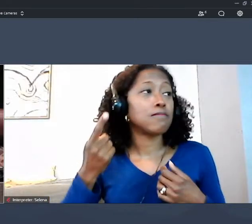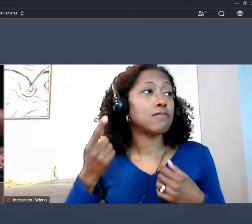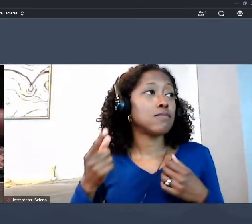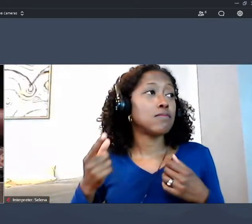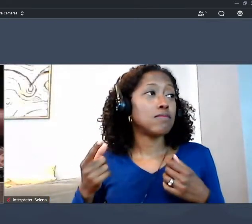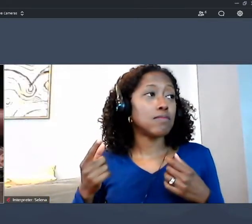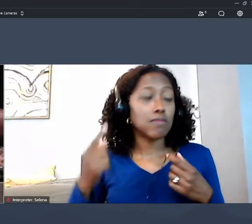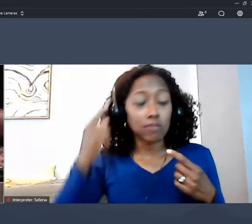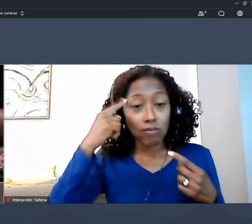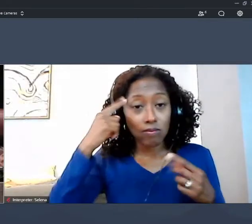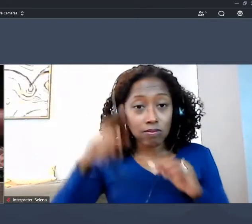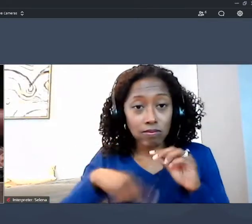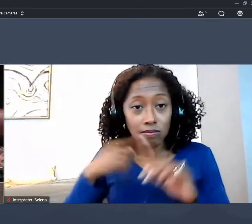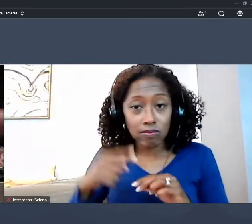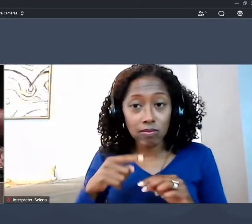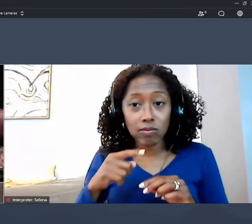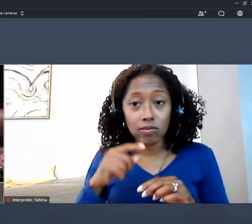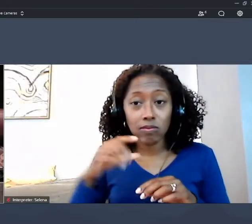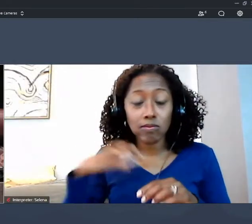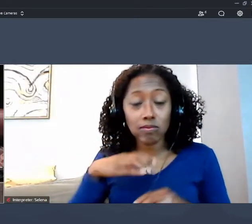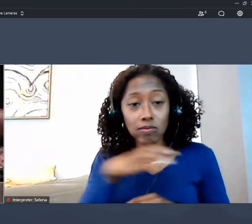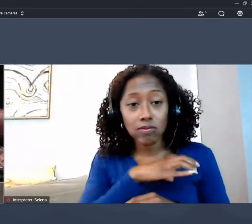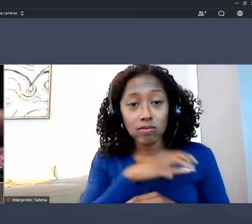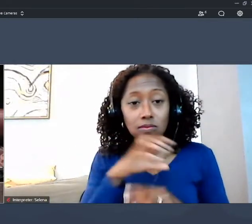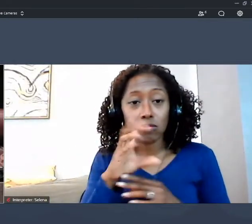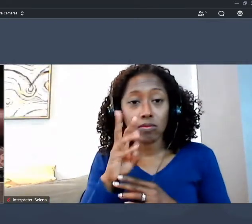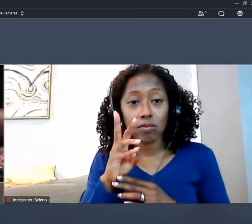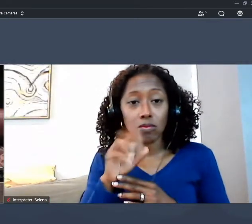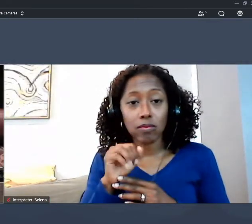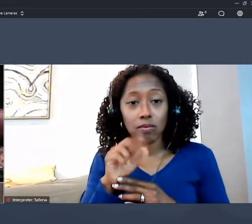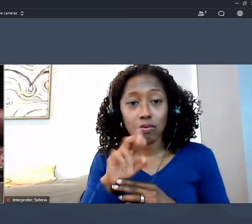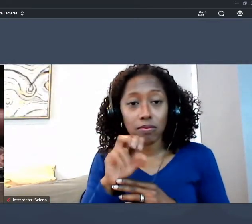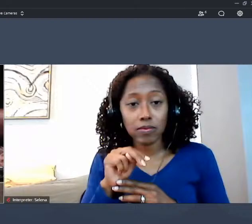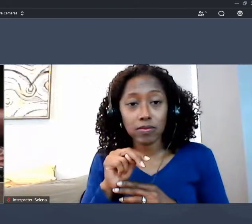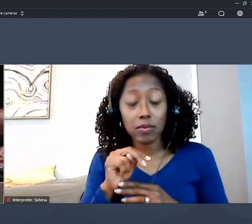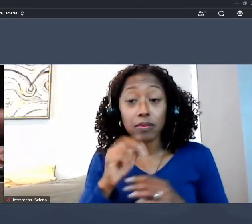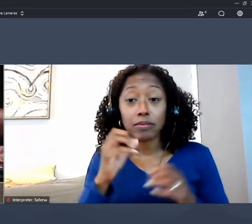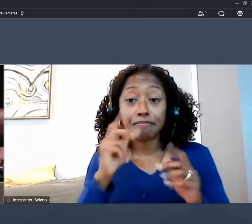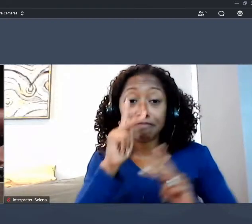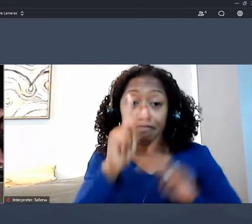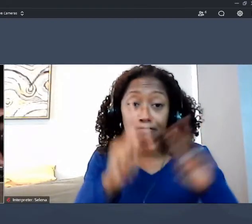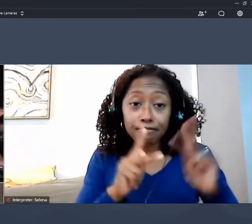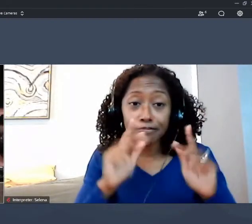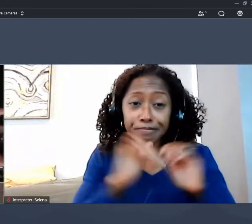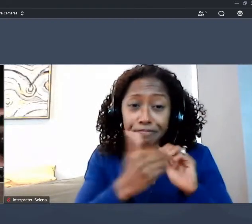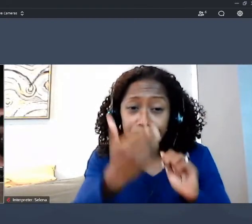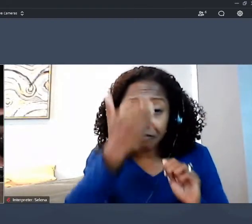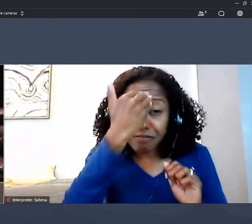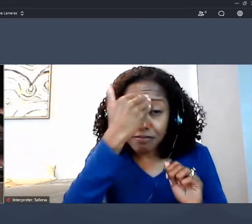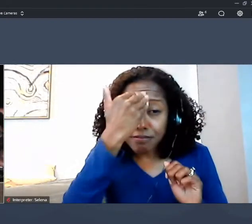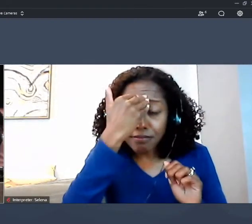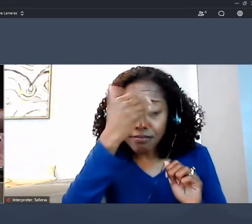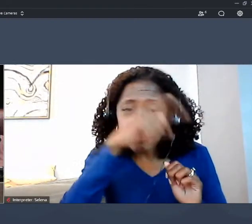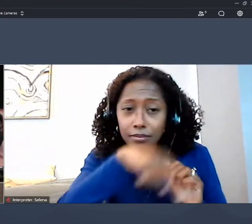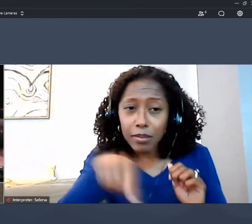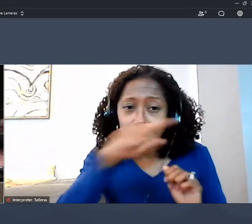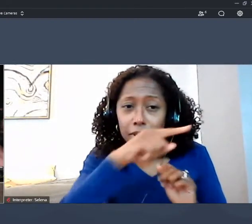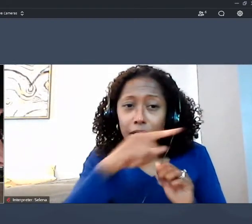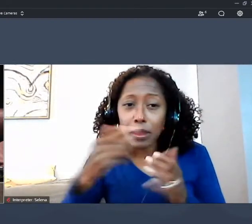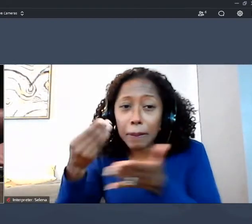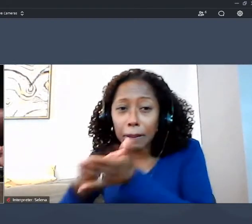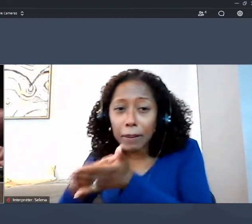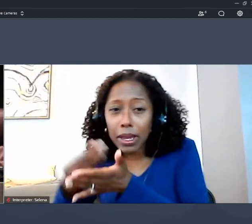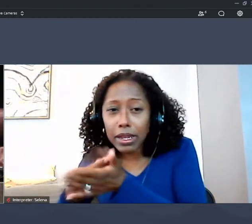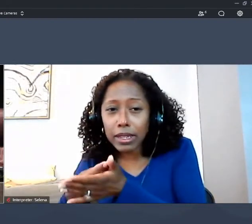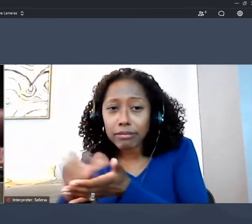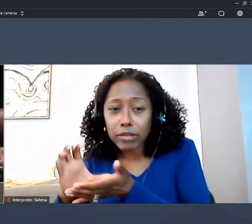about this, Councilman Warren, is what are we doing to let the public know about the availability of these funds? You know, if I'm